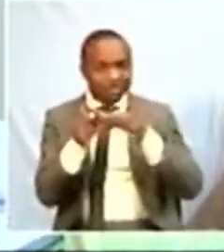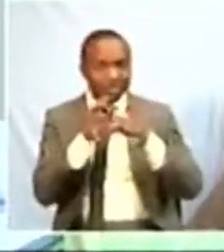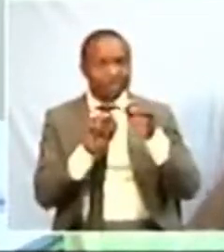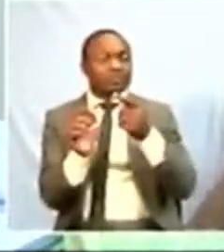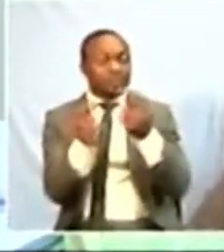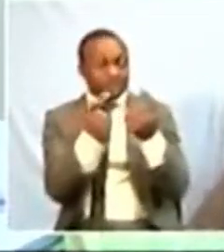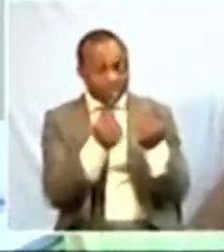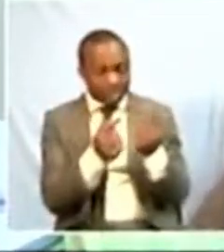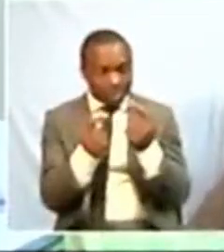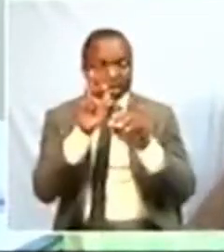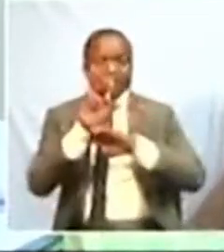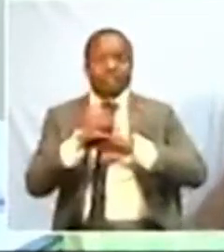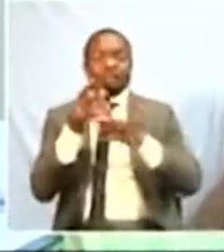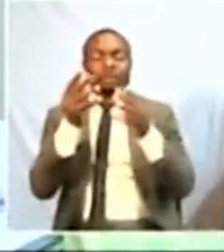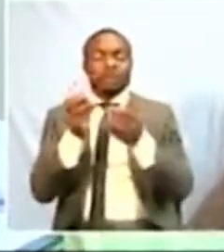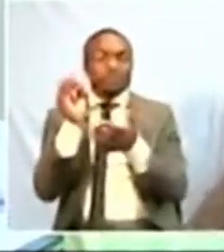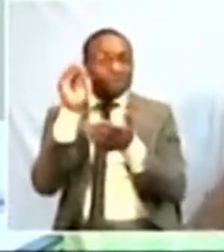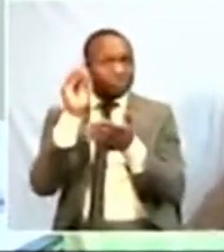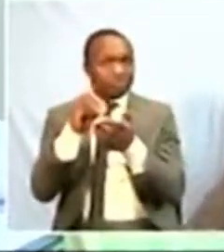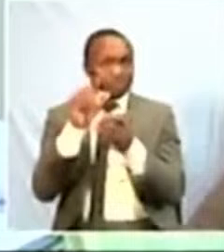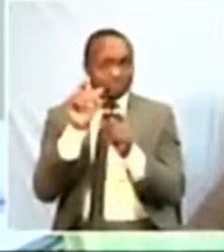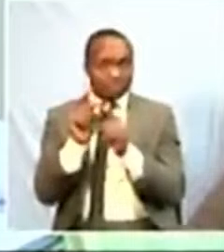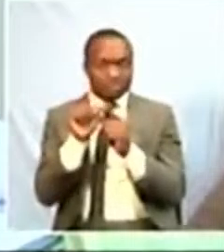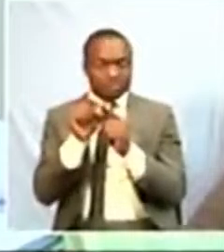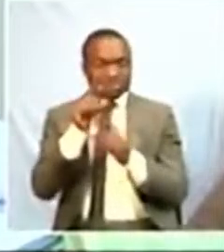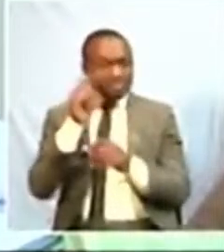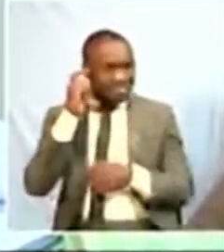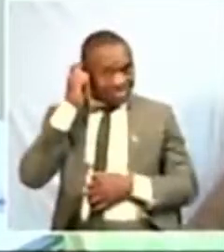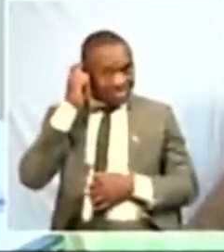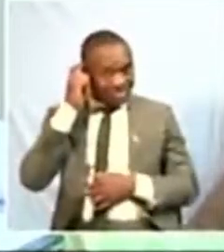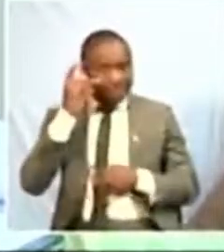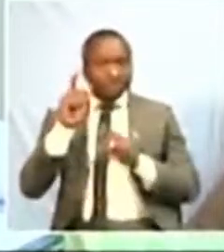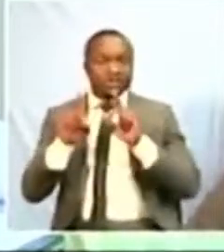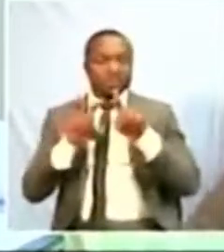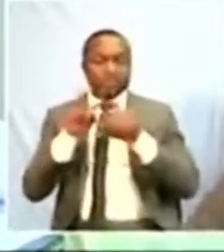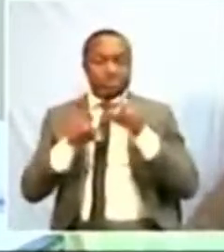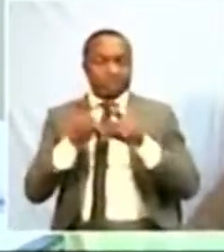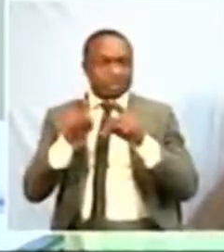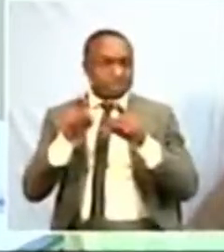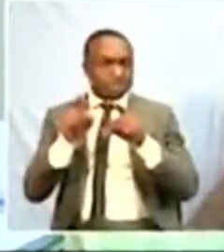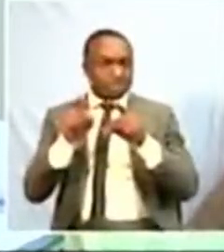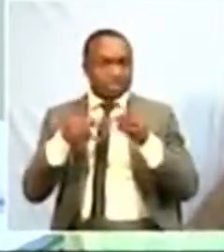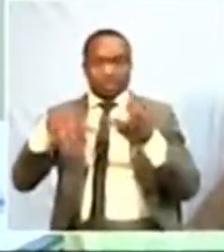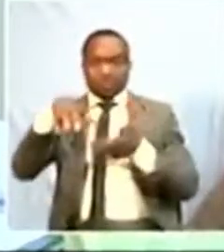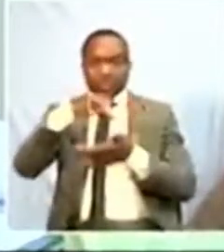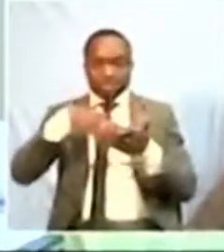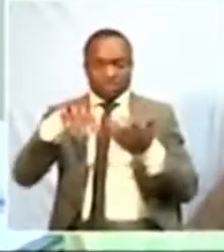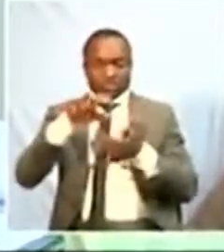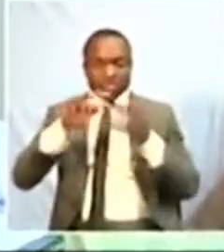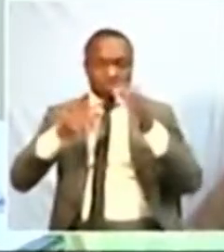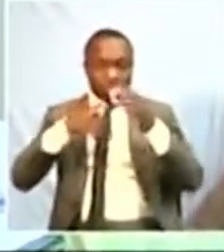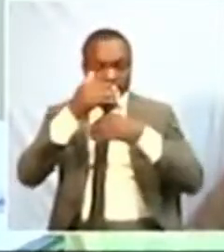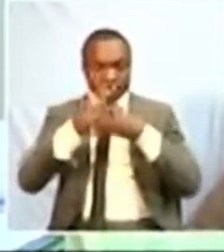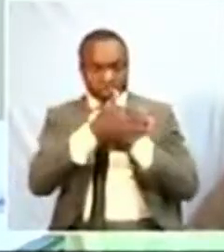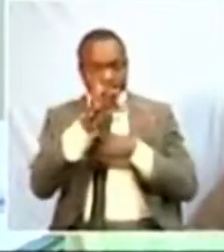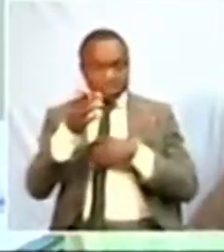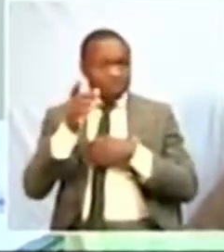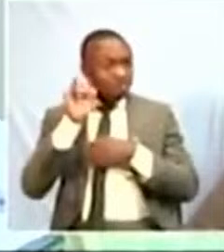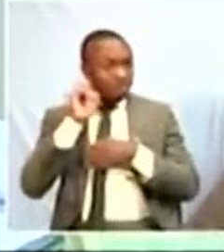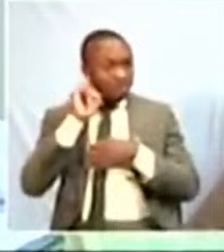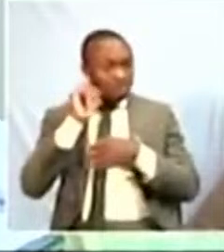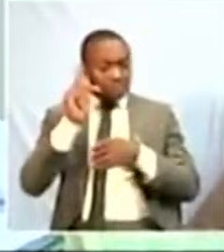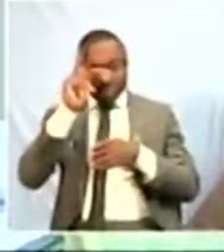of the project, you want to put words that you think that the people will get confused out there who are listening from Kitwe to